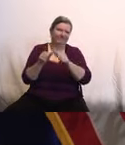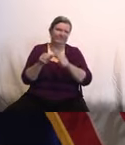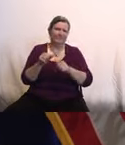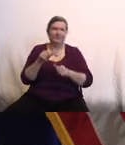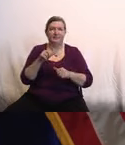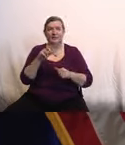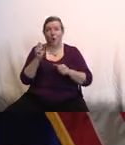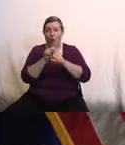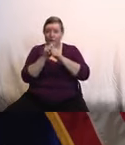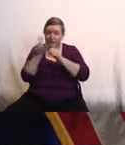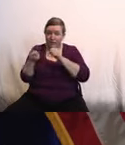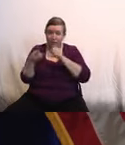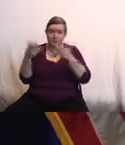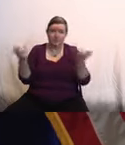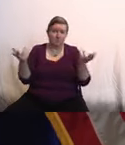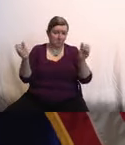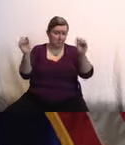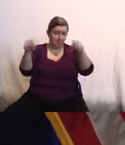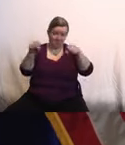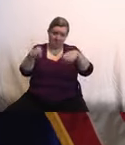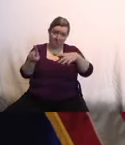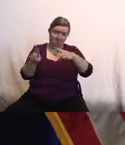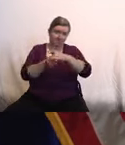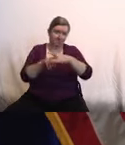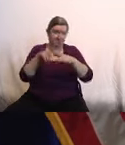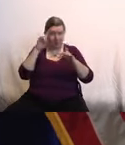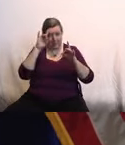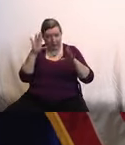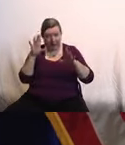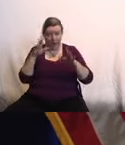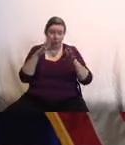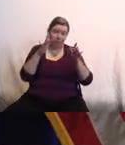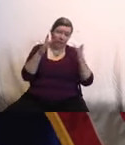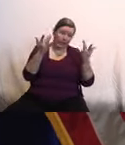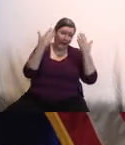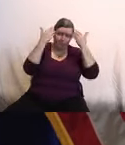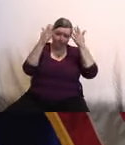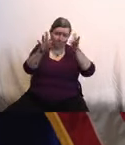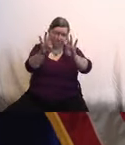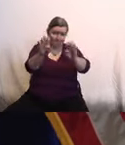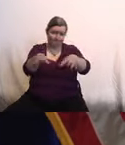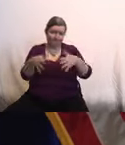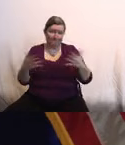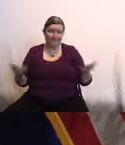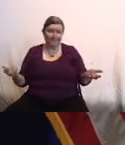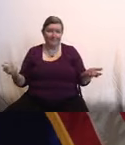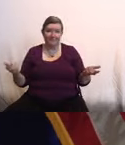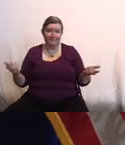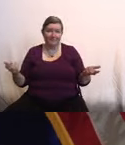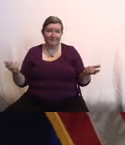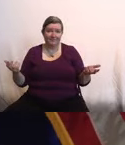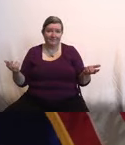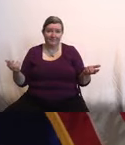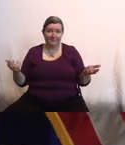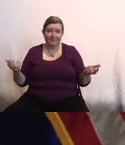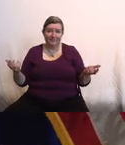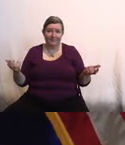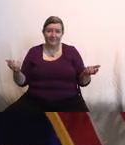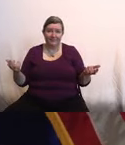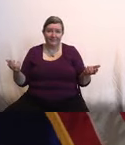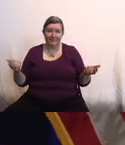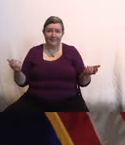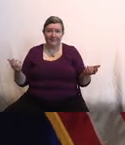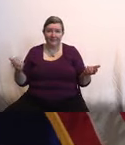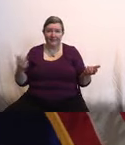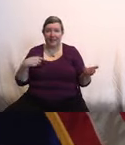be? Again, anybody's guess. You know, there is an upper limit as to how infectious something can become, and I hope that Omicron has